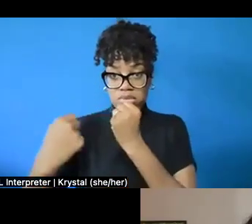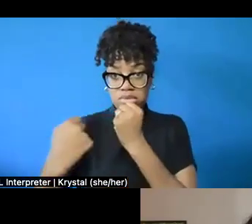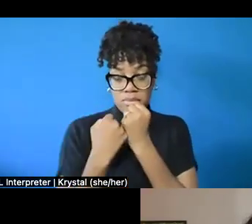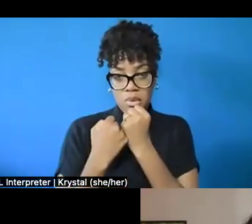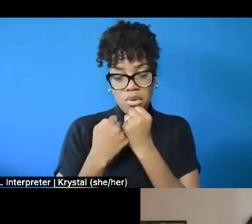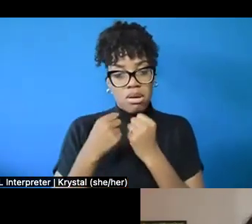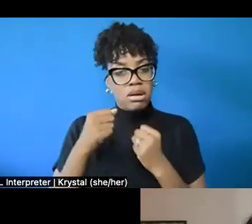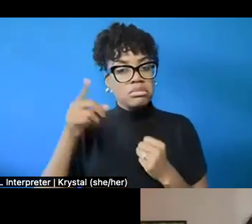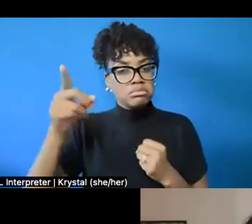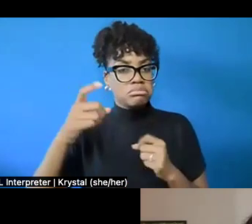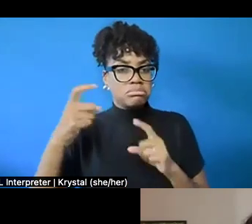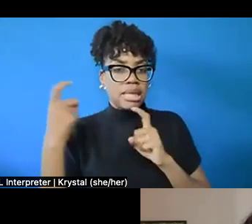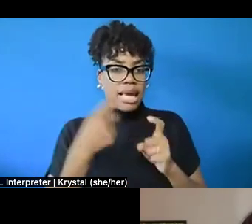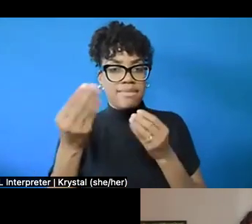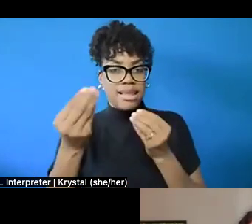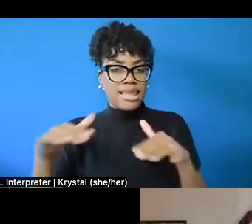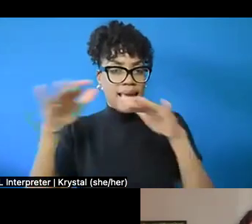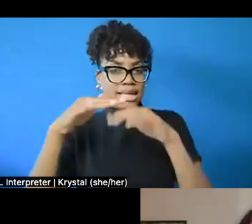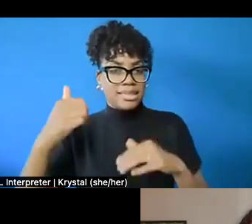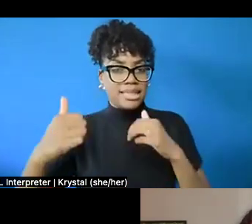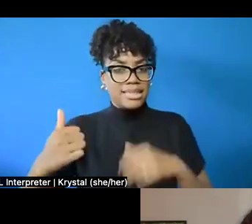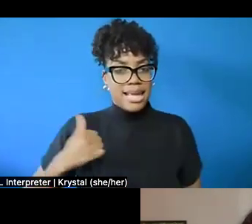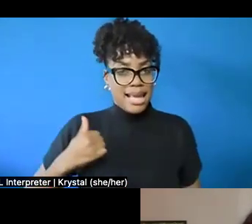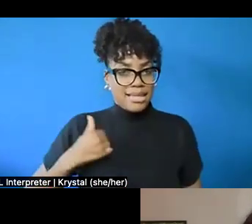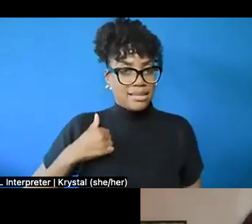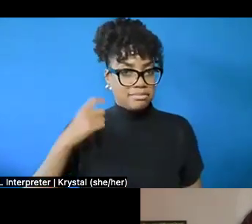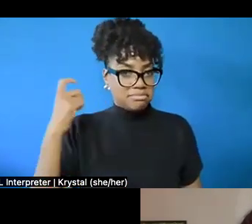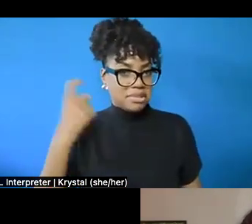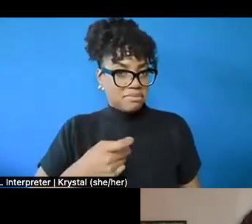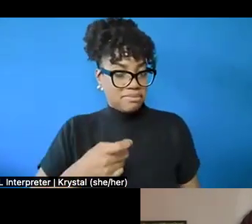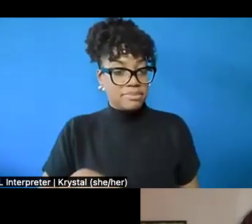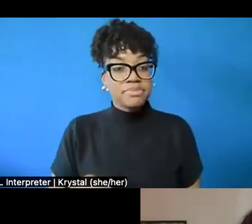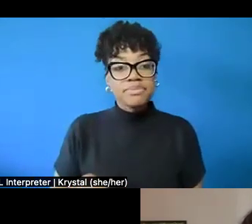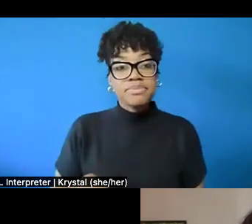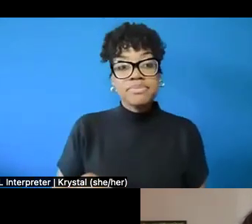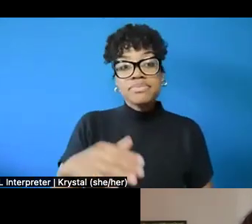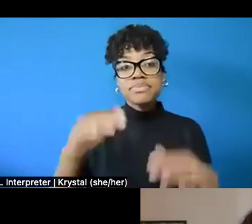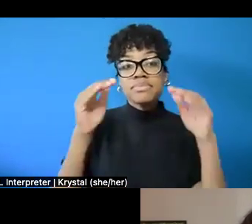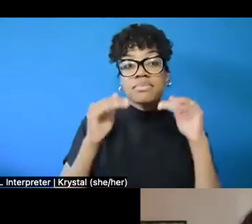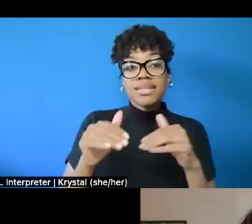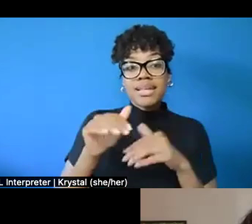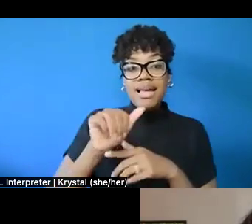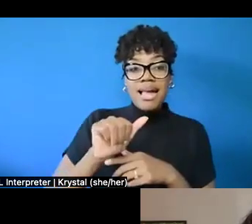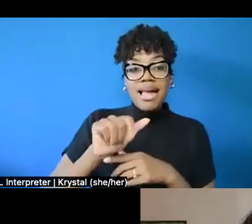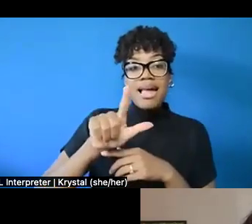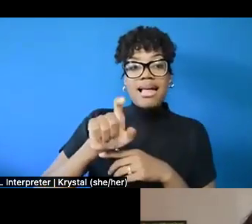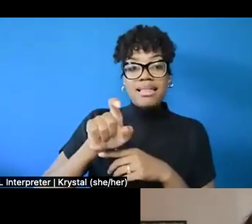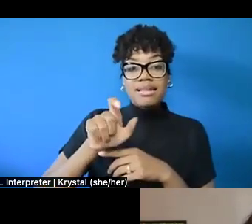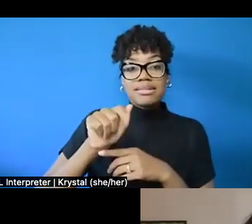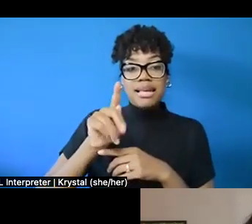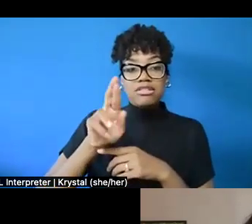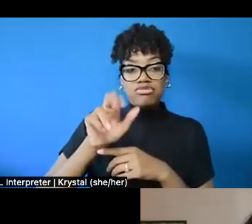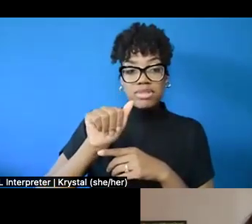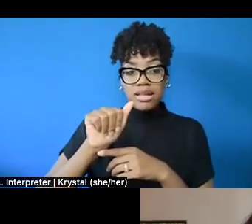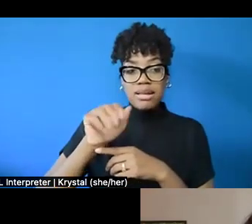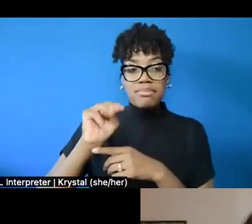Canada. Alexander McGilvery was doing very similar things in the southern portion of the colonies